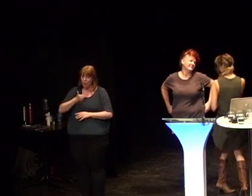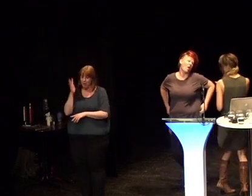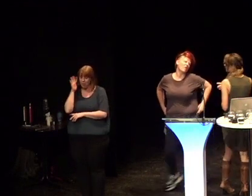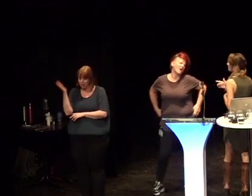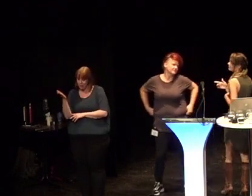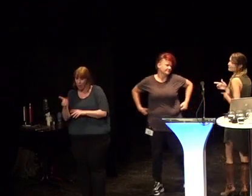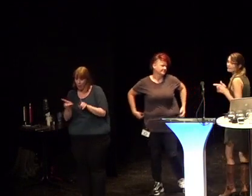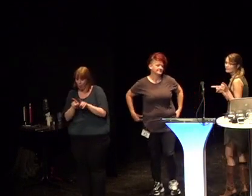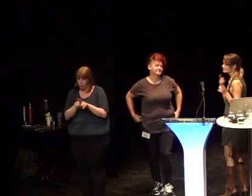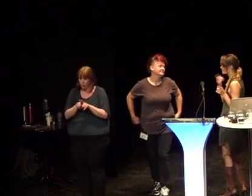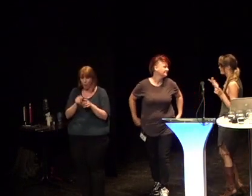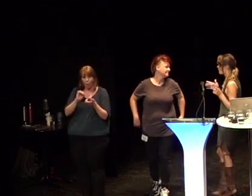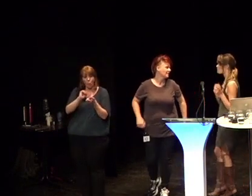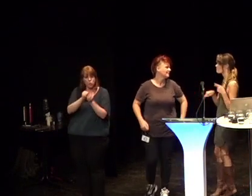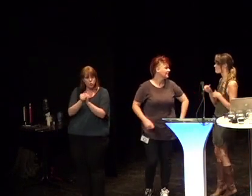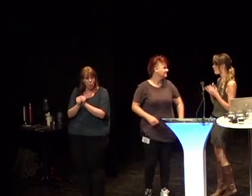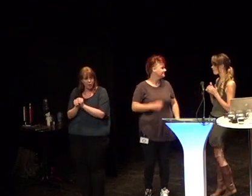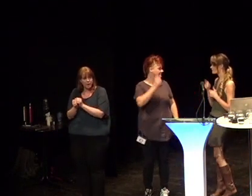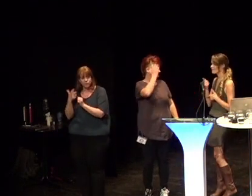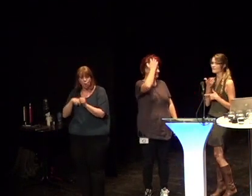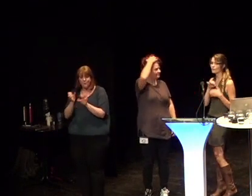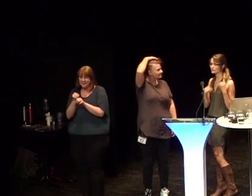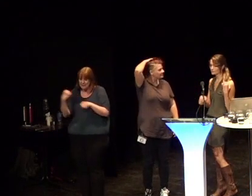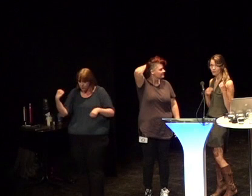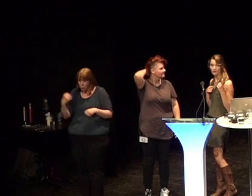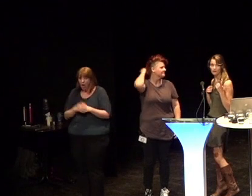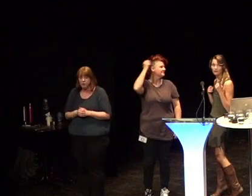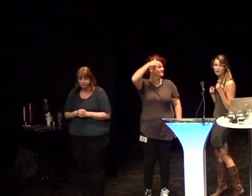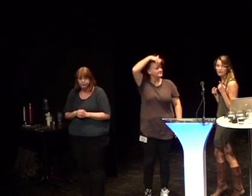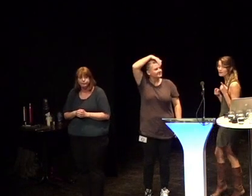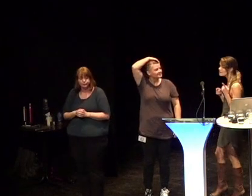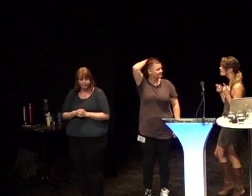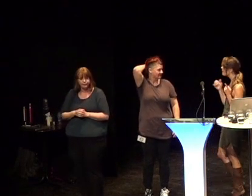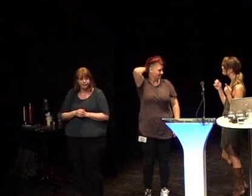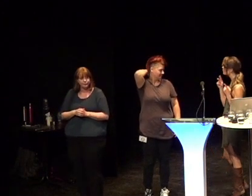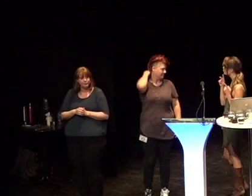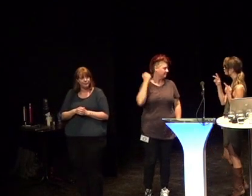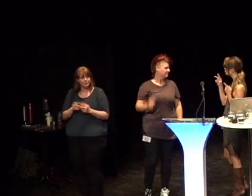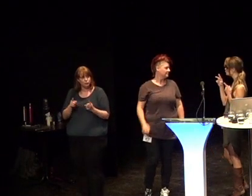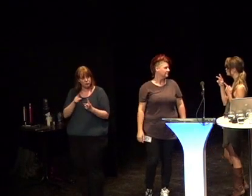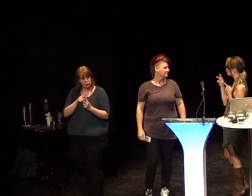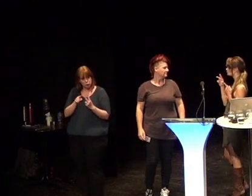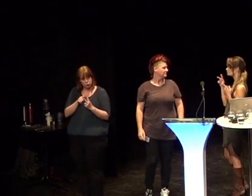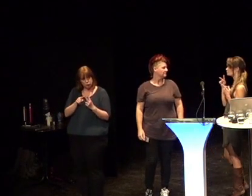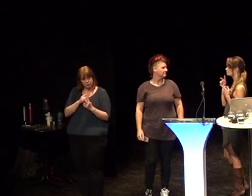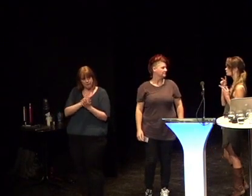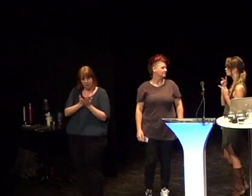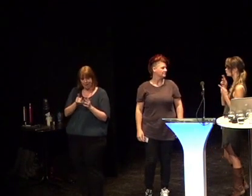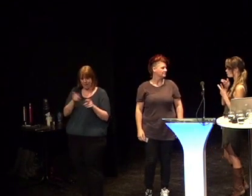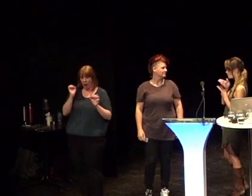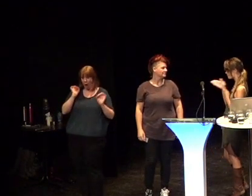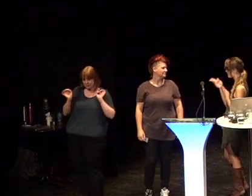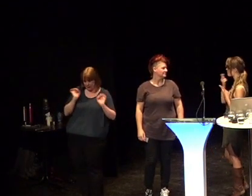also from our colleagues at the Conservatoire, there's two ends of this telescope, the